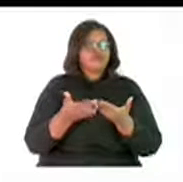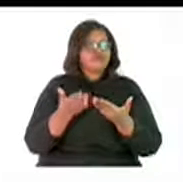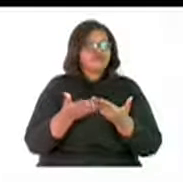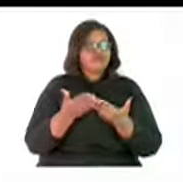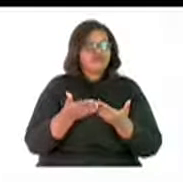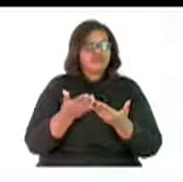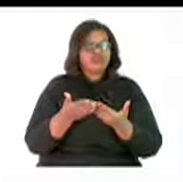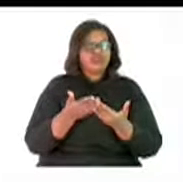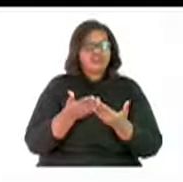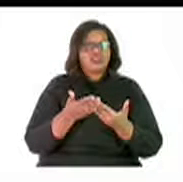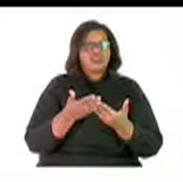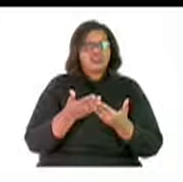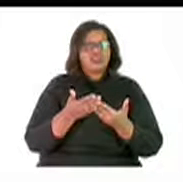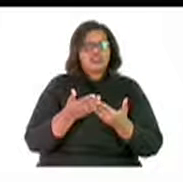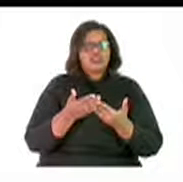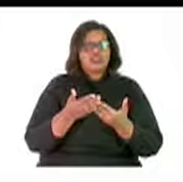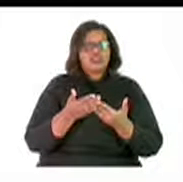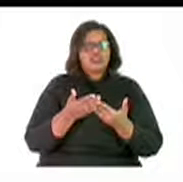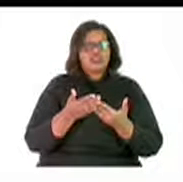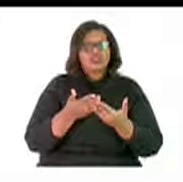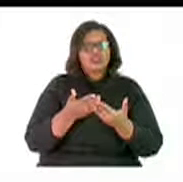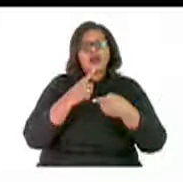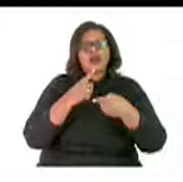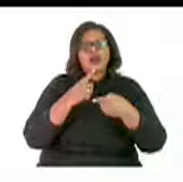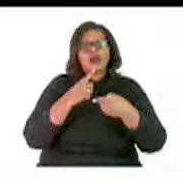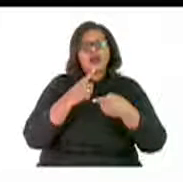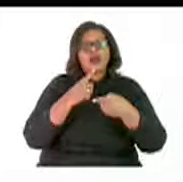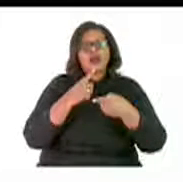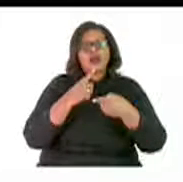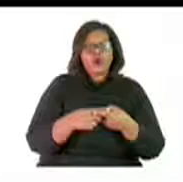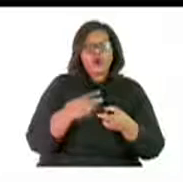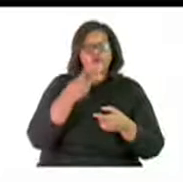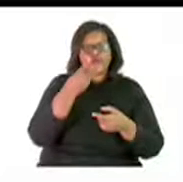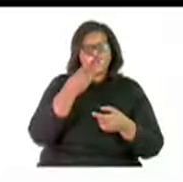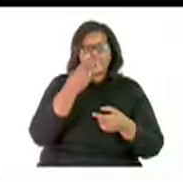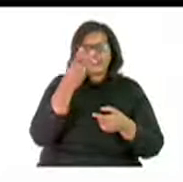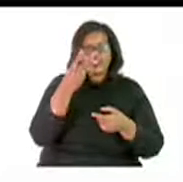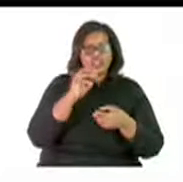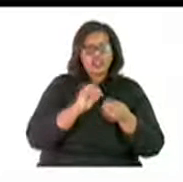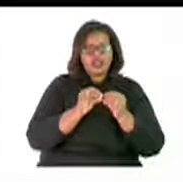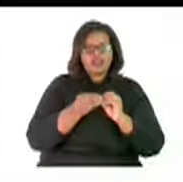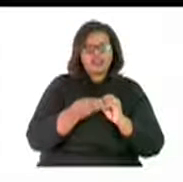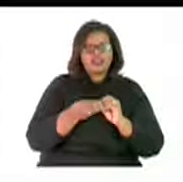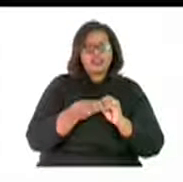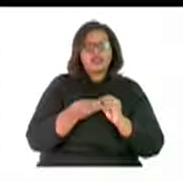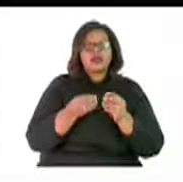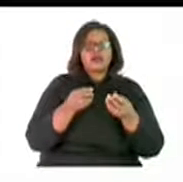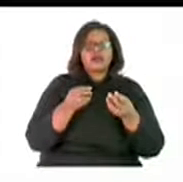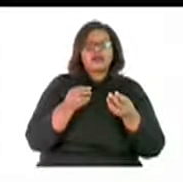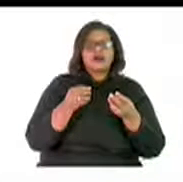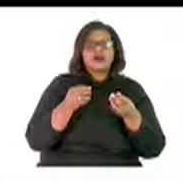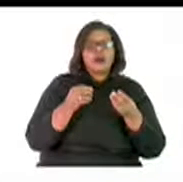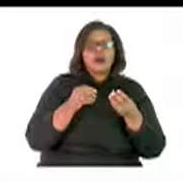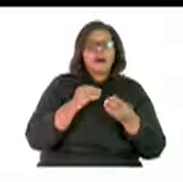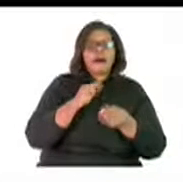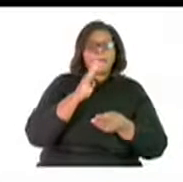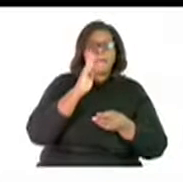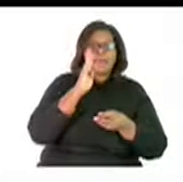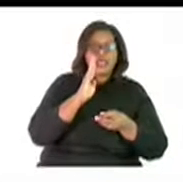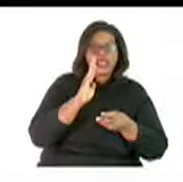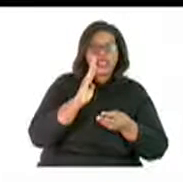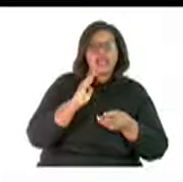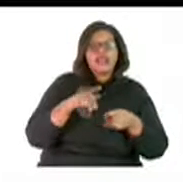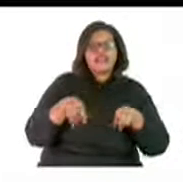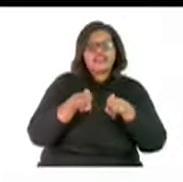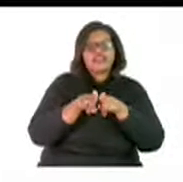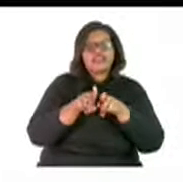A, find the next 12 multiples of these 3 numbers. B, discover all the common multiples